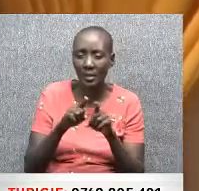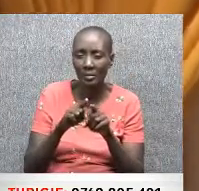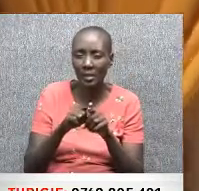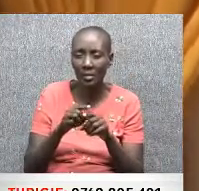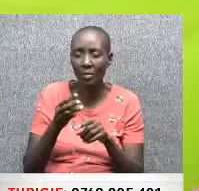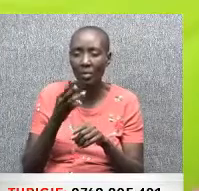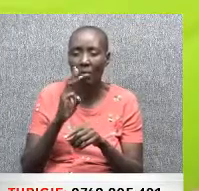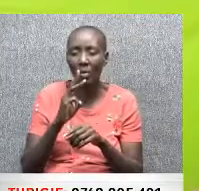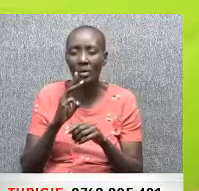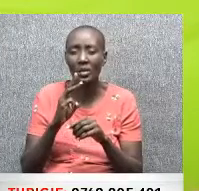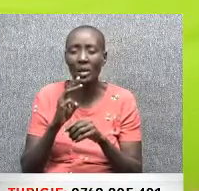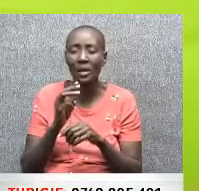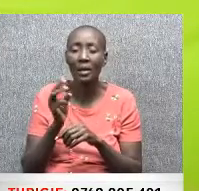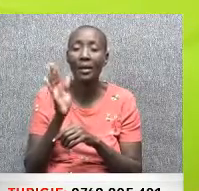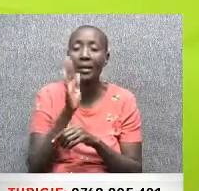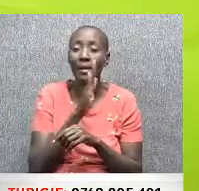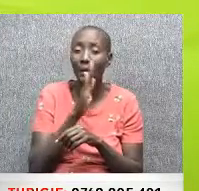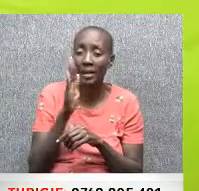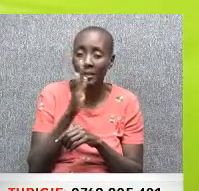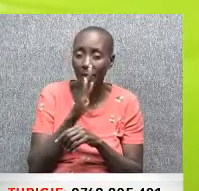water. And they color them, so